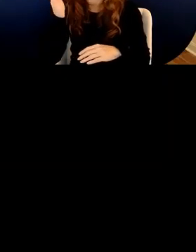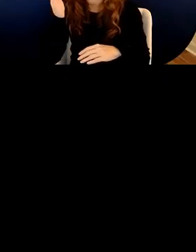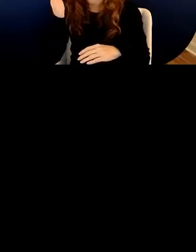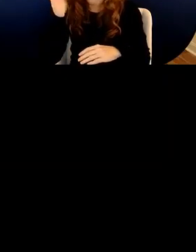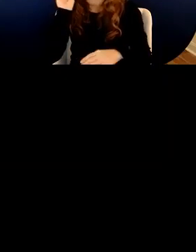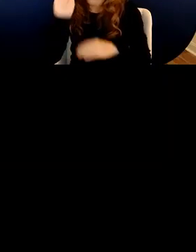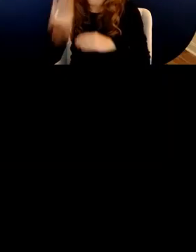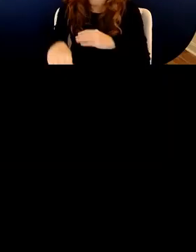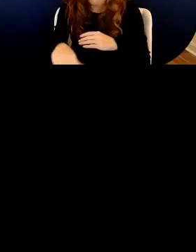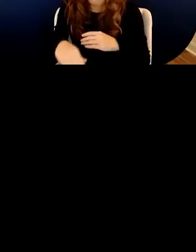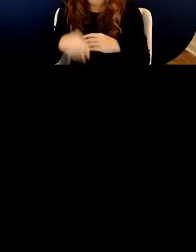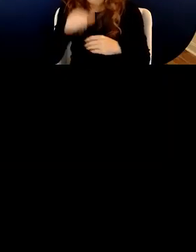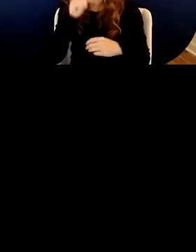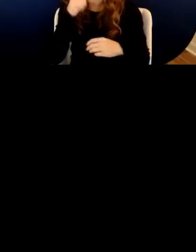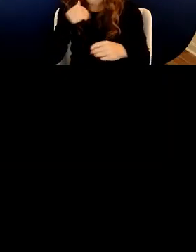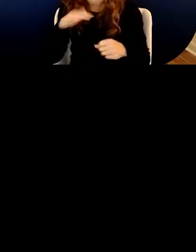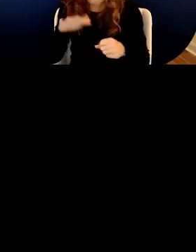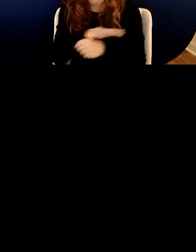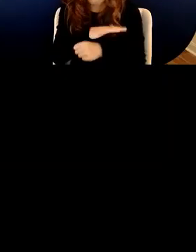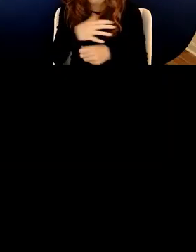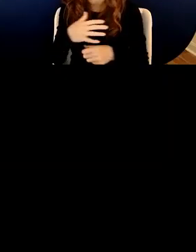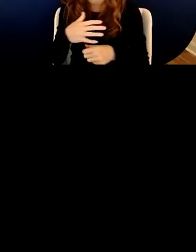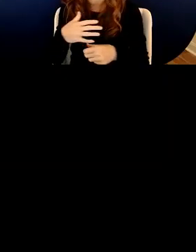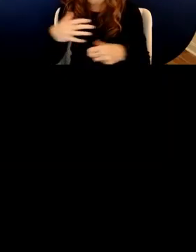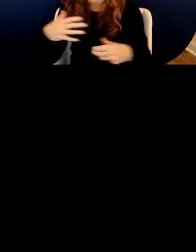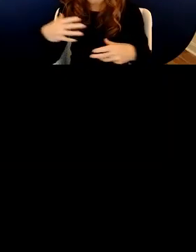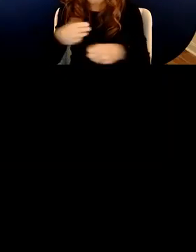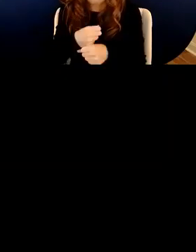don't even do a full synopsis of the